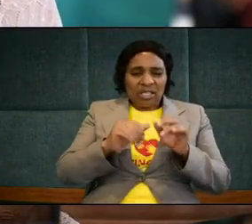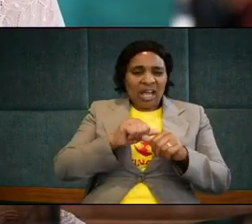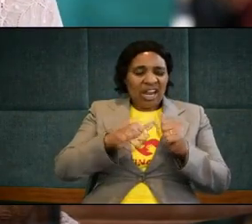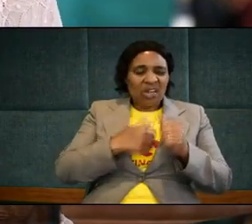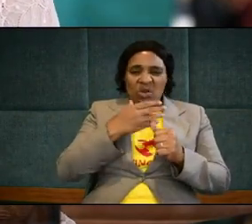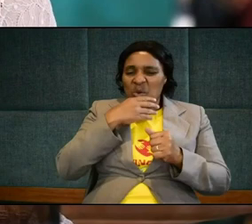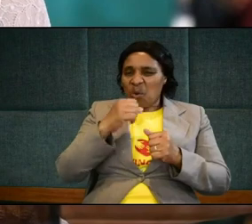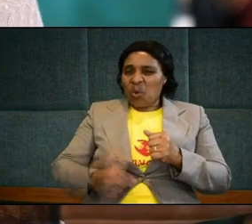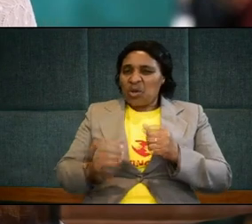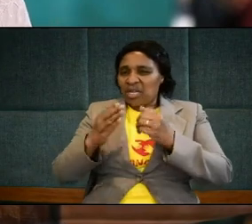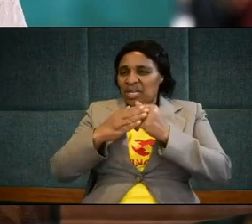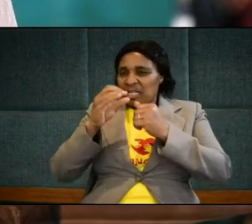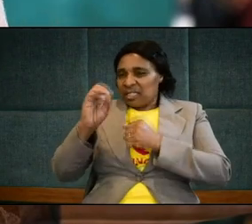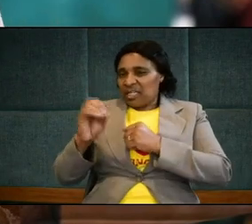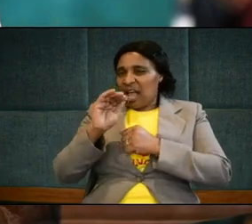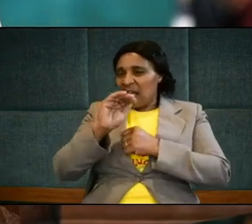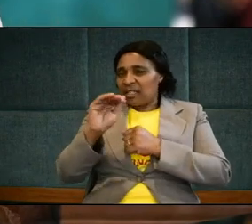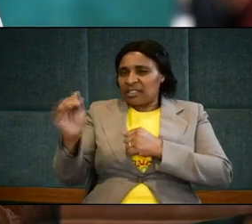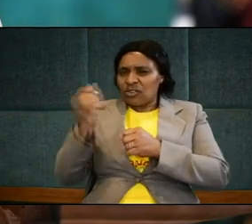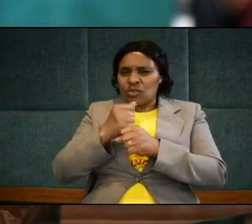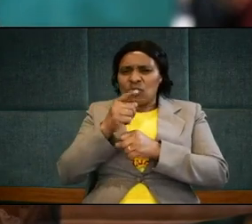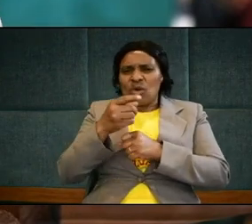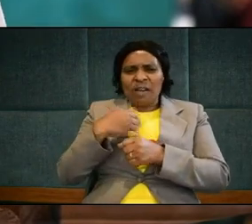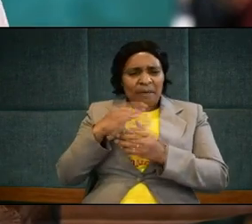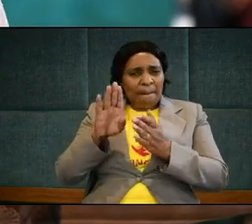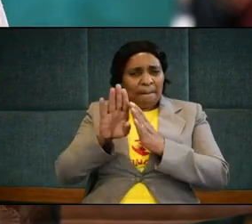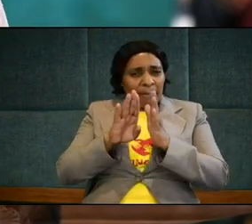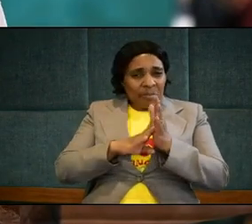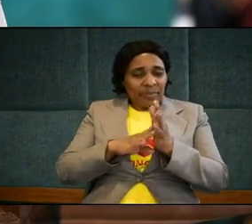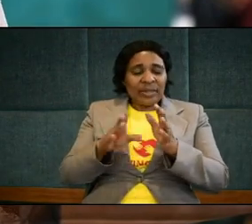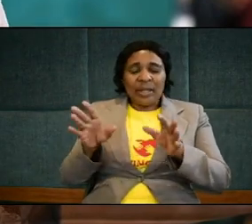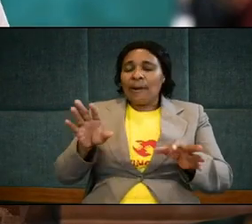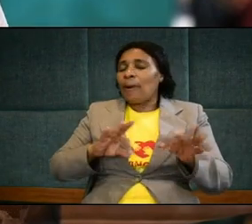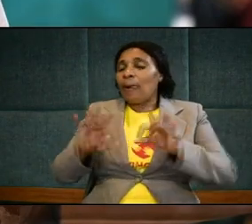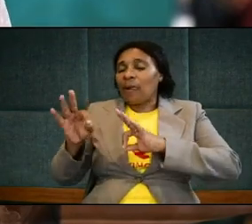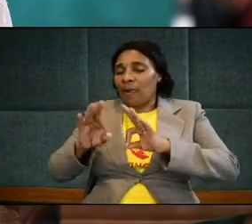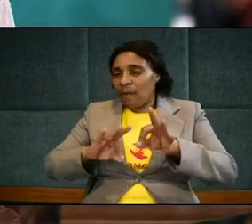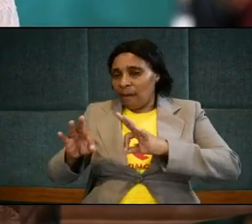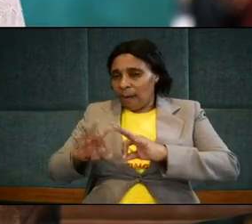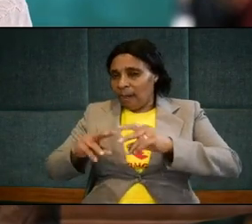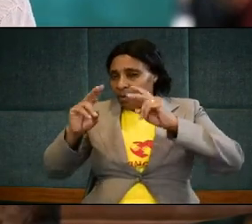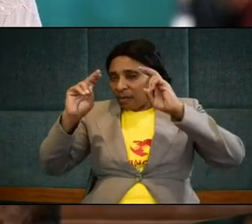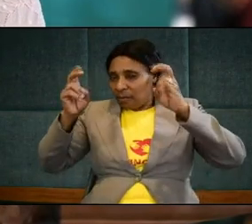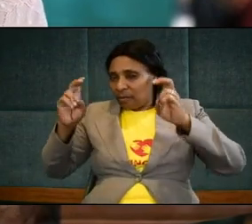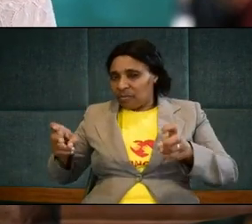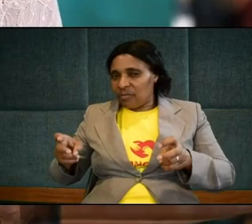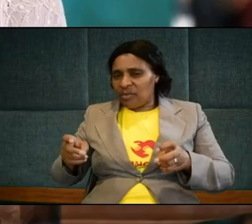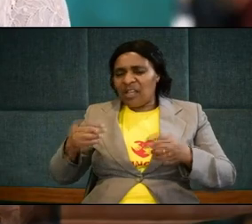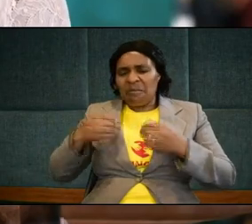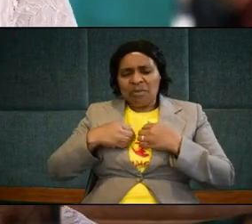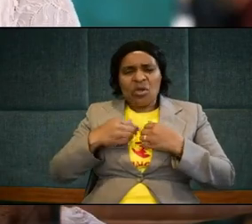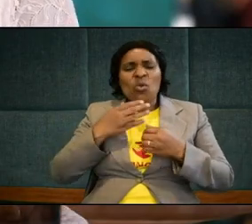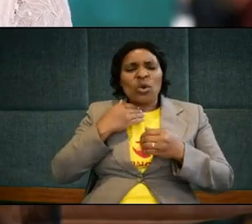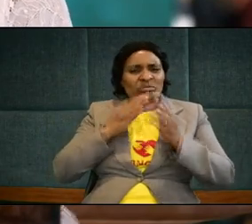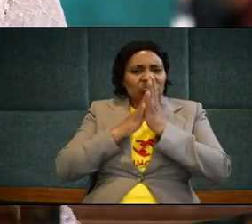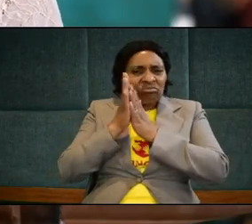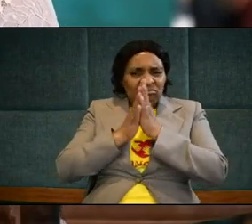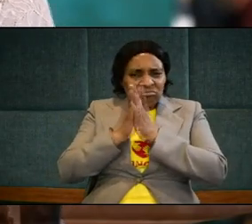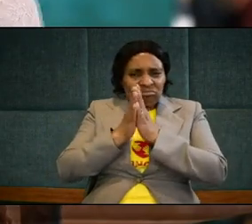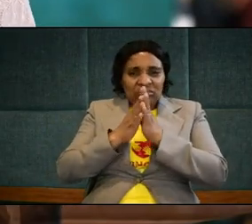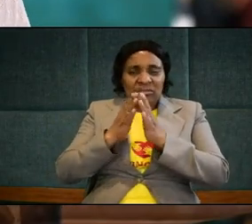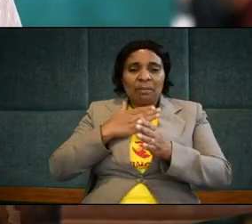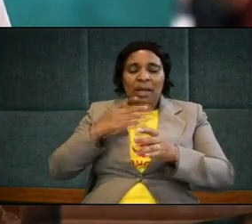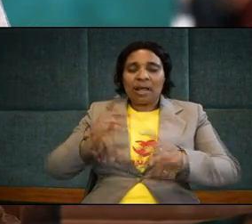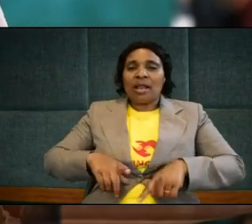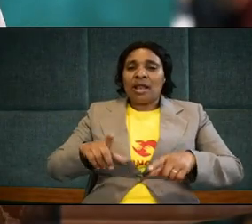90 and asked him, "Do you have a Bible and can you explain the content of it? I have been really curious for basically all my life